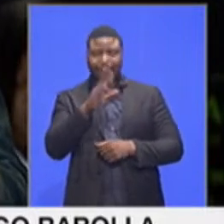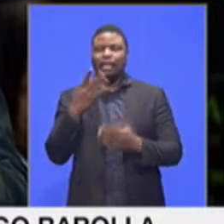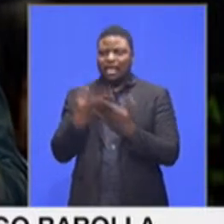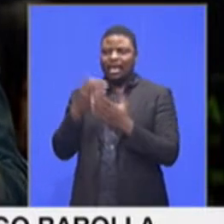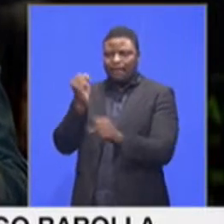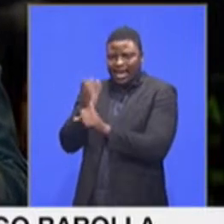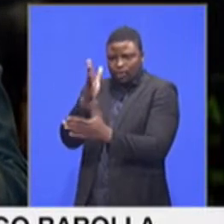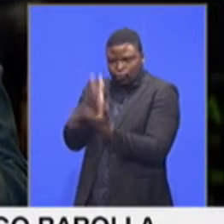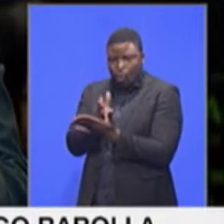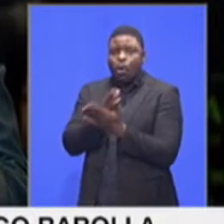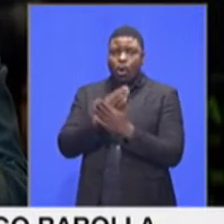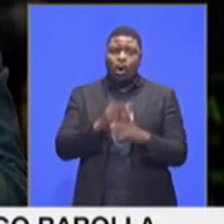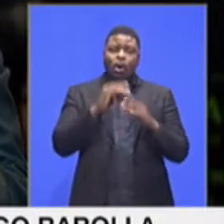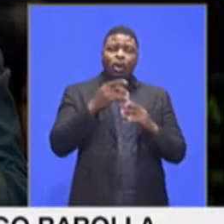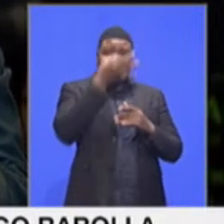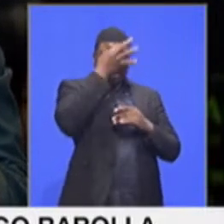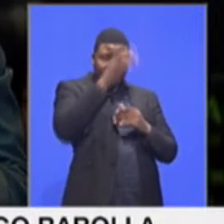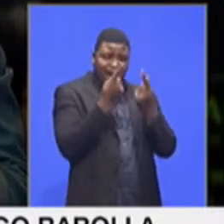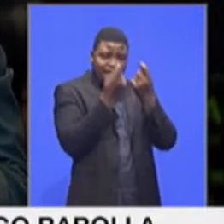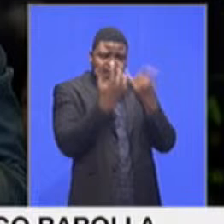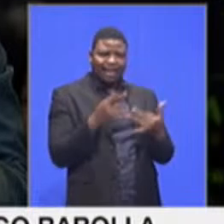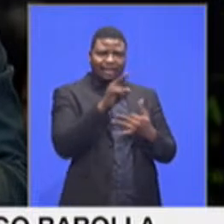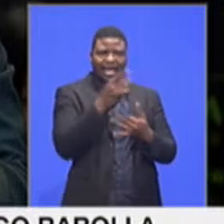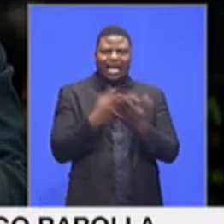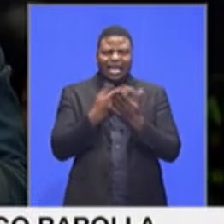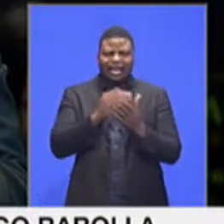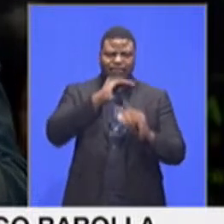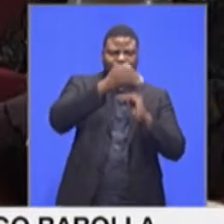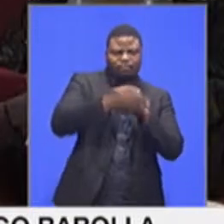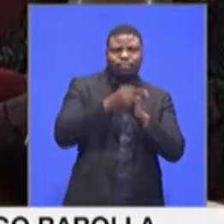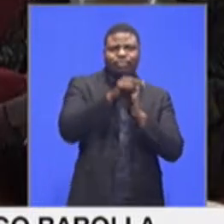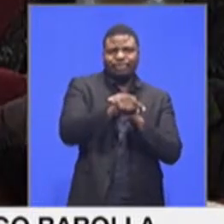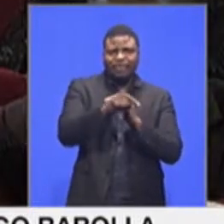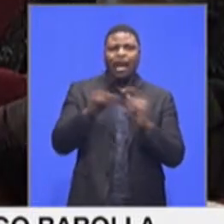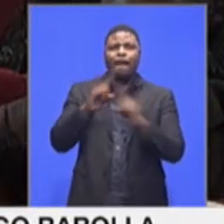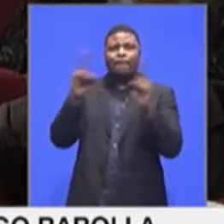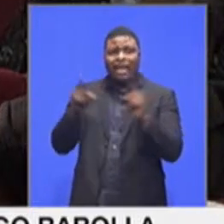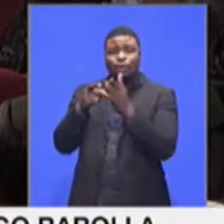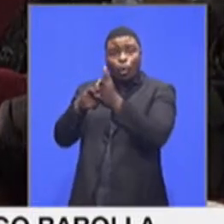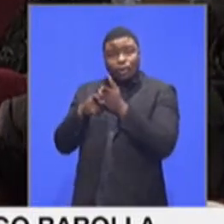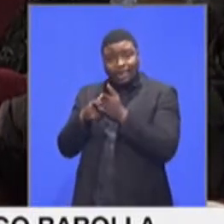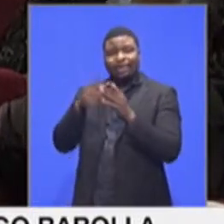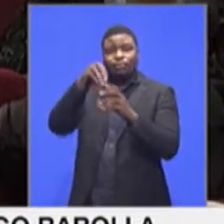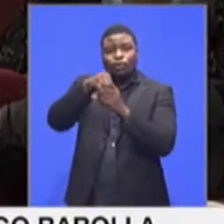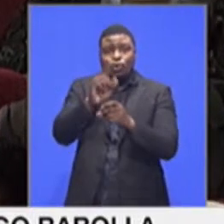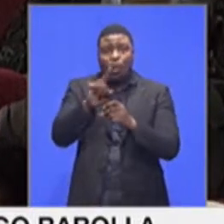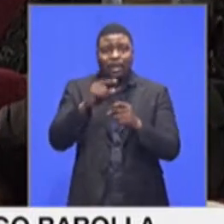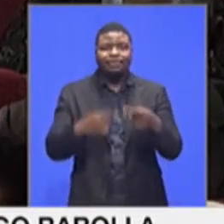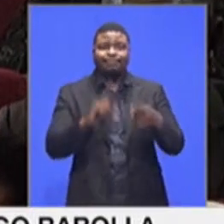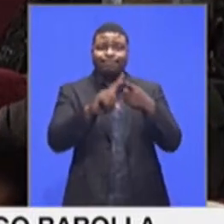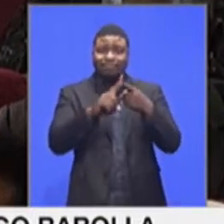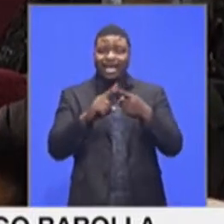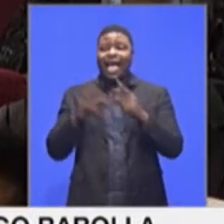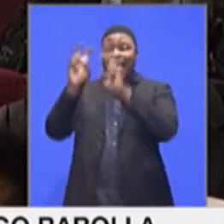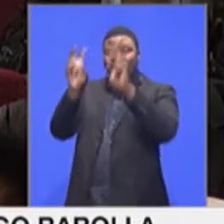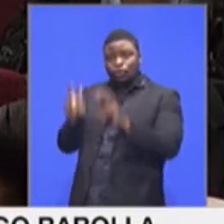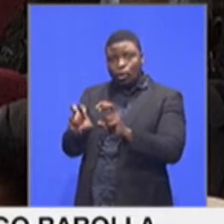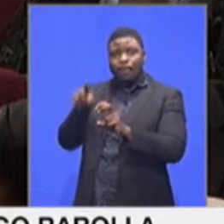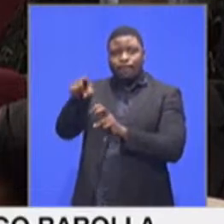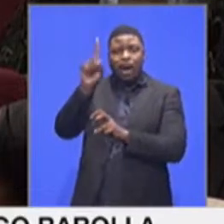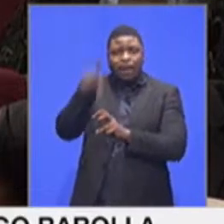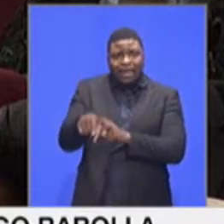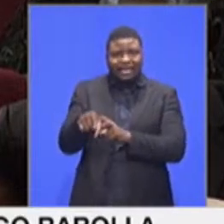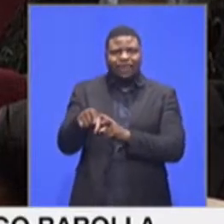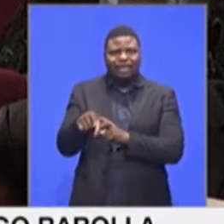funds. These conditions include, amongst others, requiring Eskom to prioritize capital expenditure